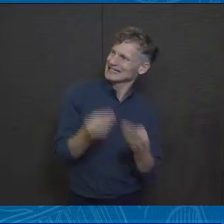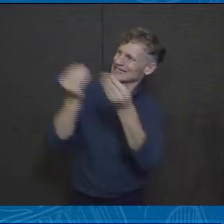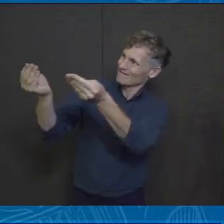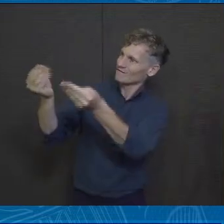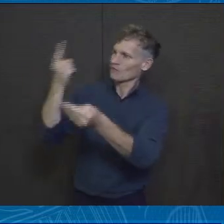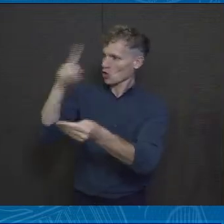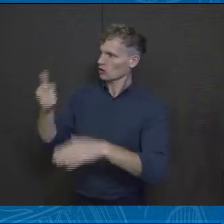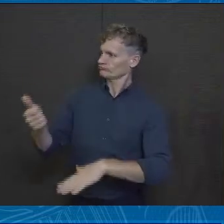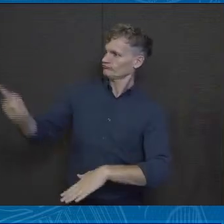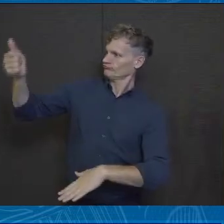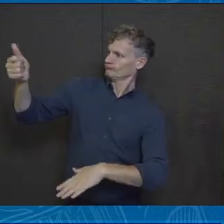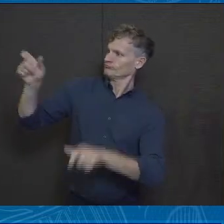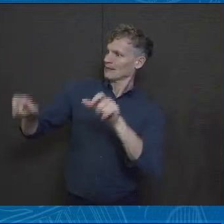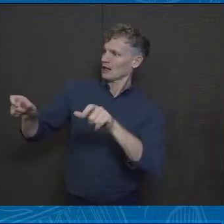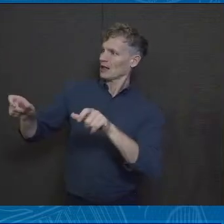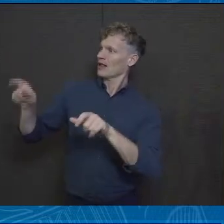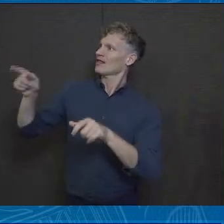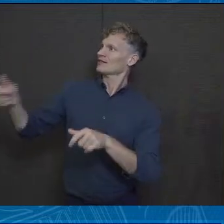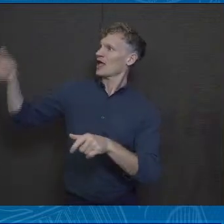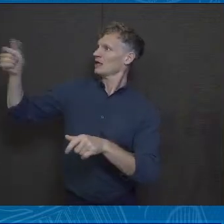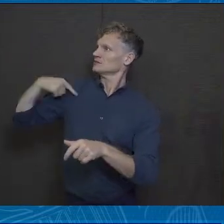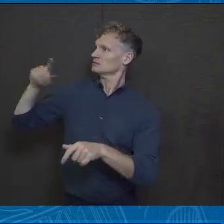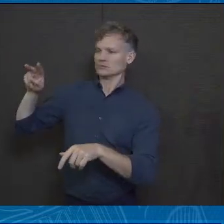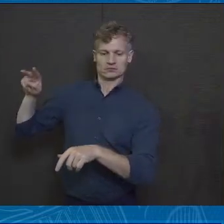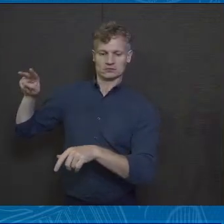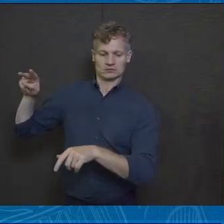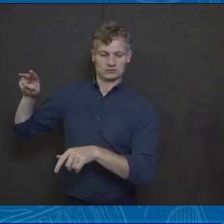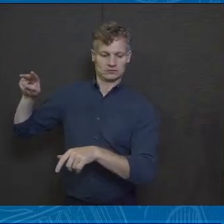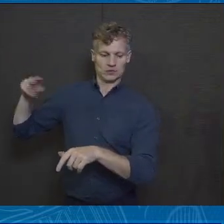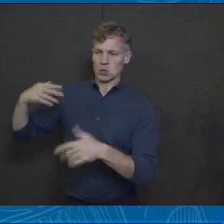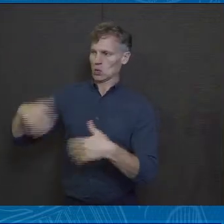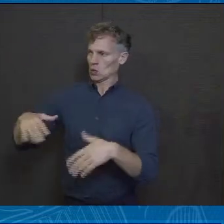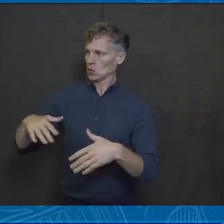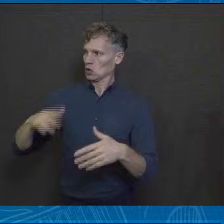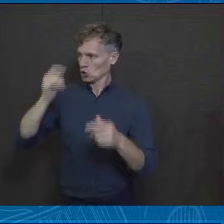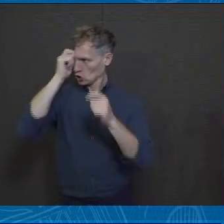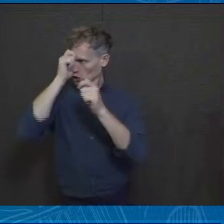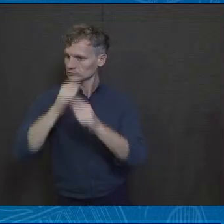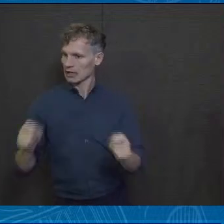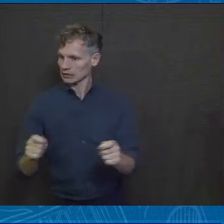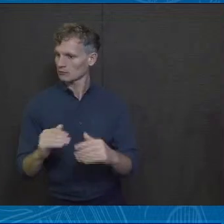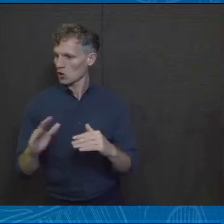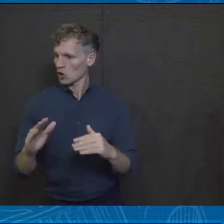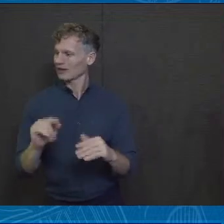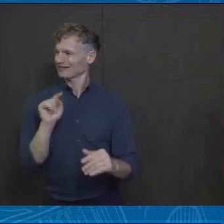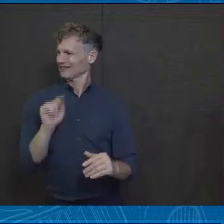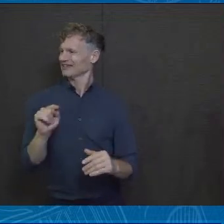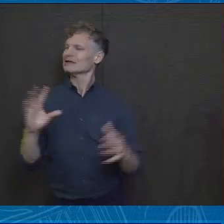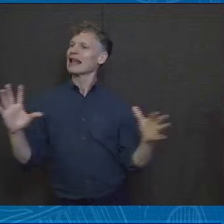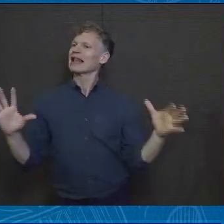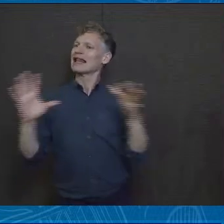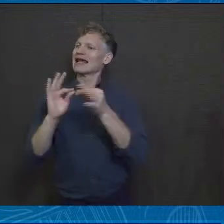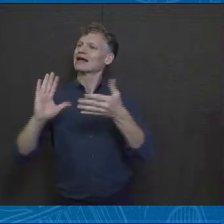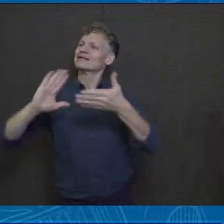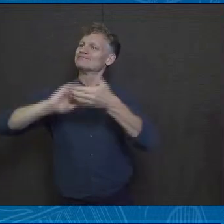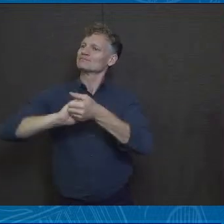We did research in partnership with UTS, University Technology Sydney, and it